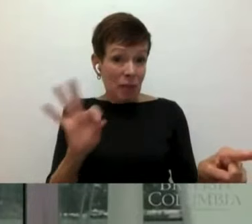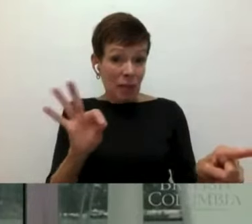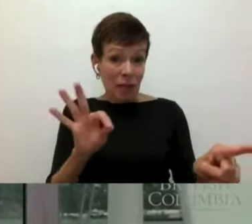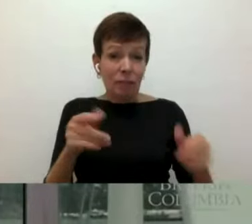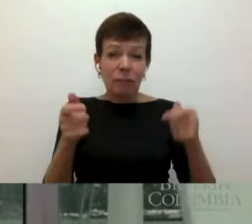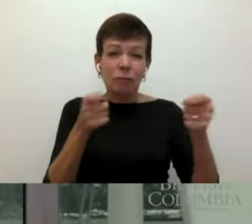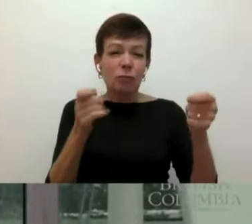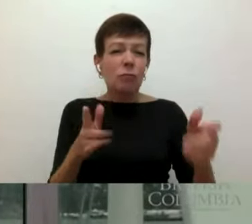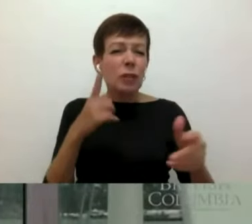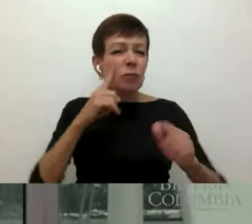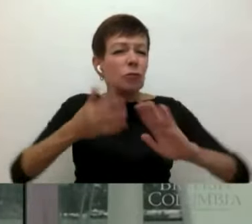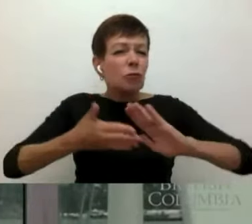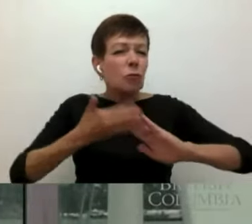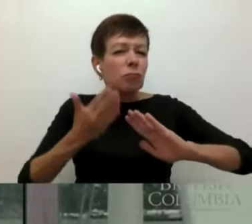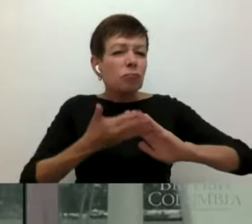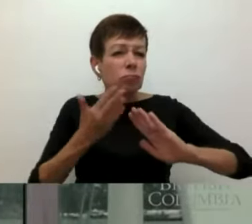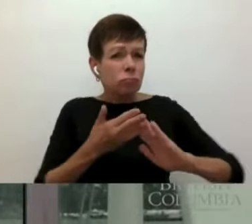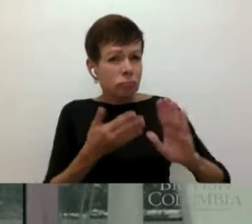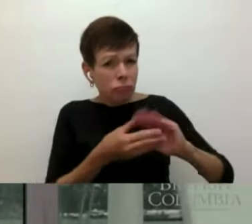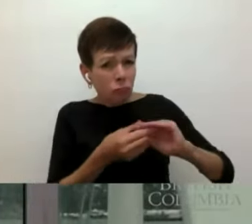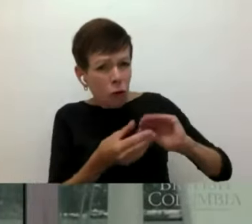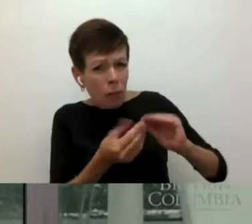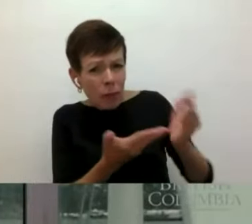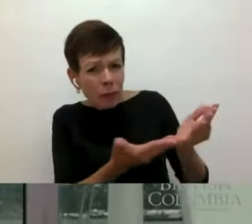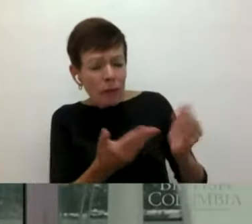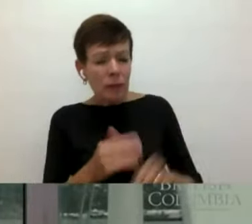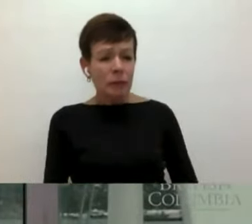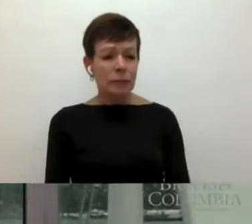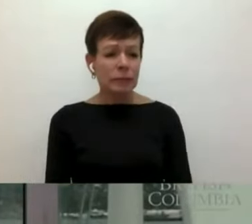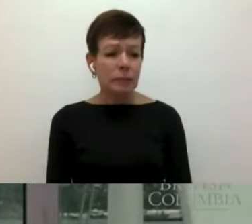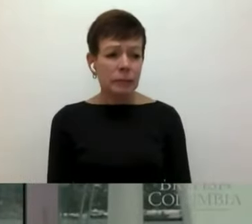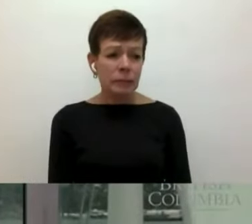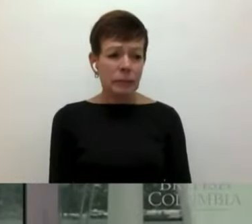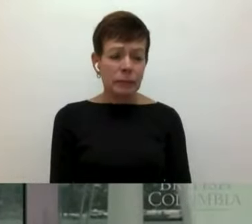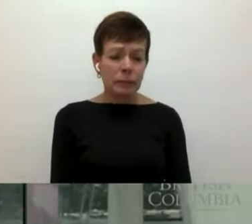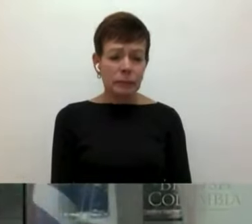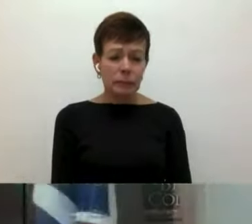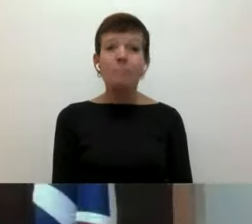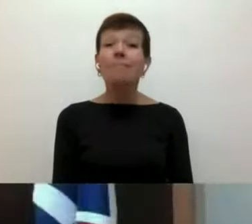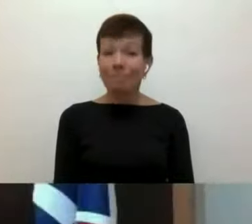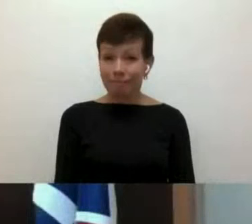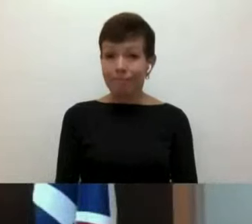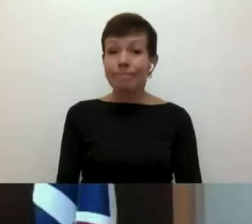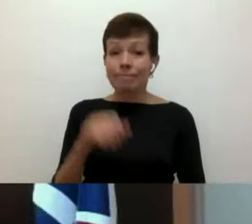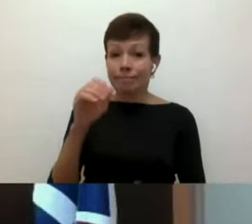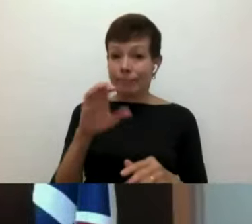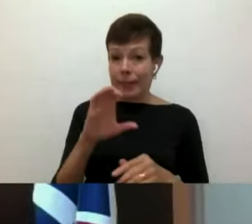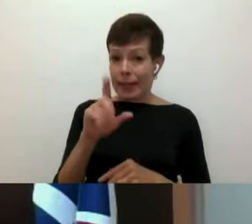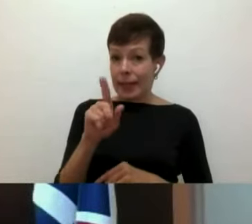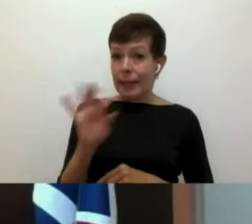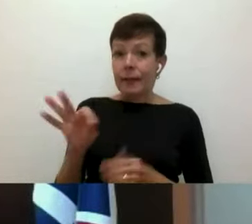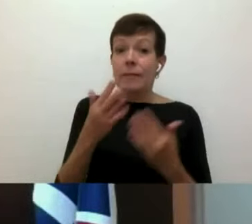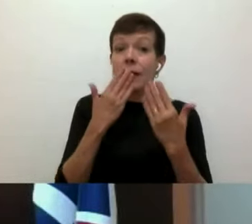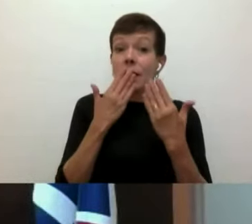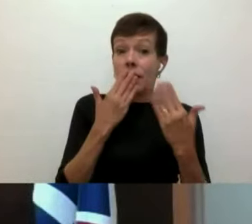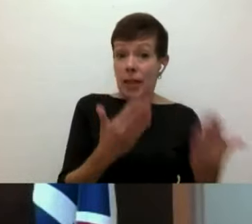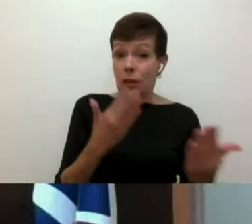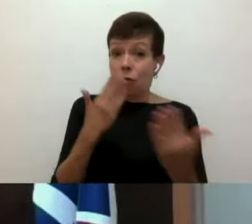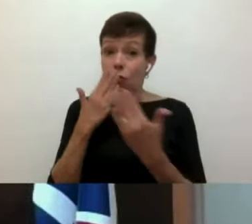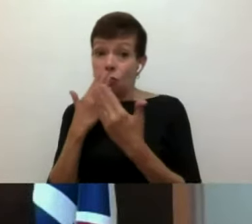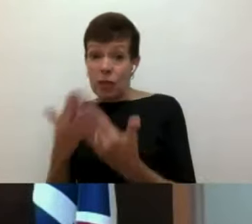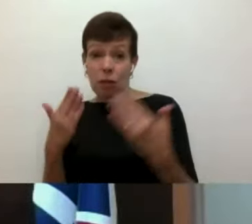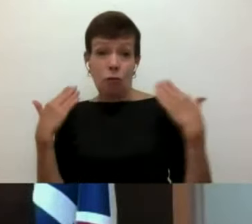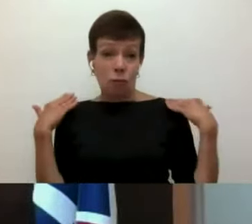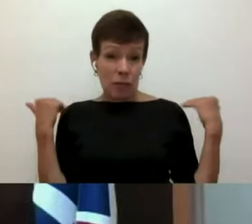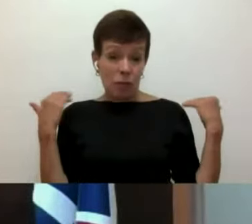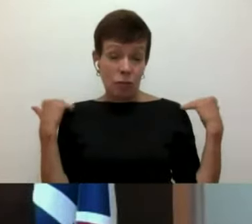important. I don't know, Cliff may, as the Director of Operations, may have some further comments. Thank you, Minister Ma and Minister Ralston.